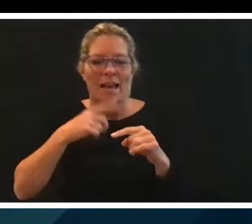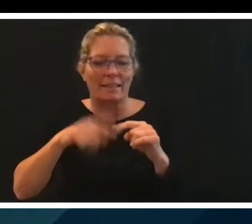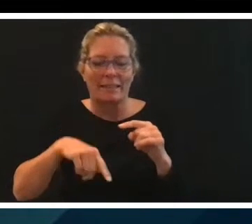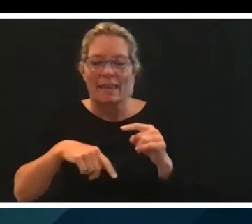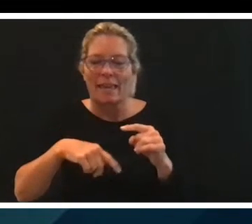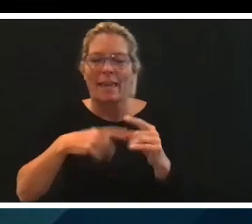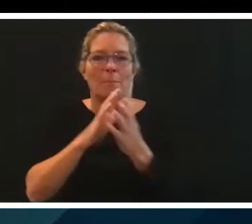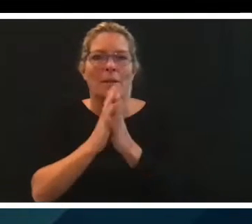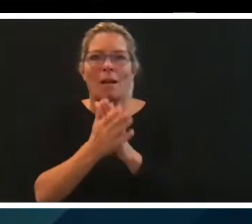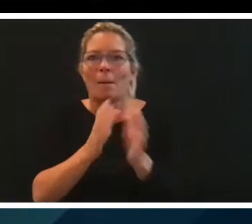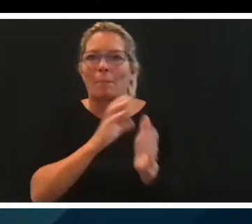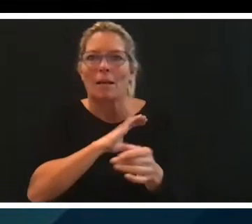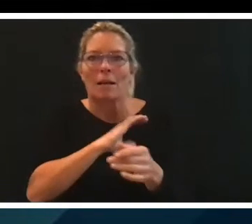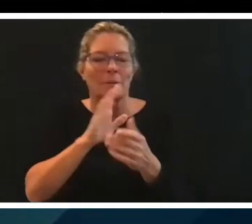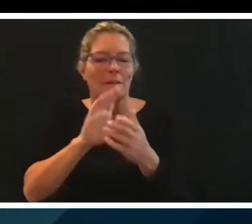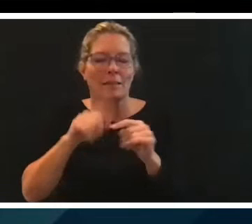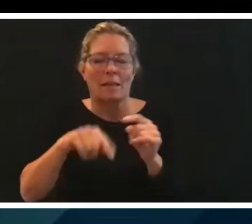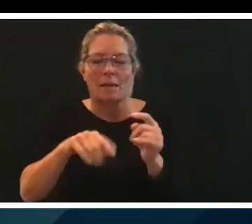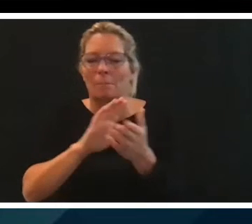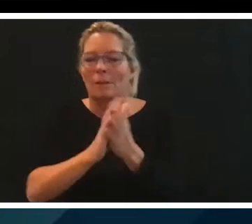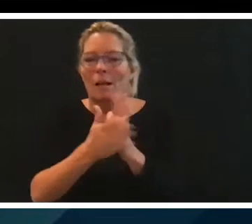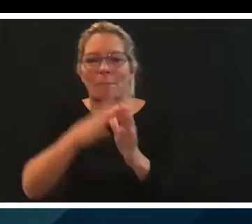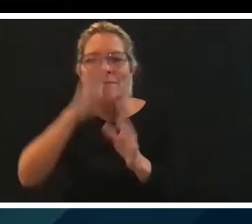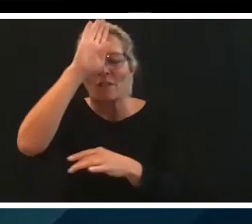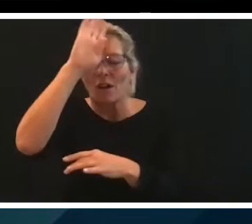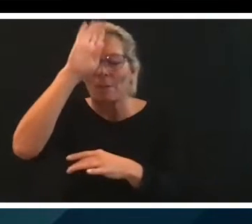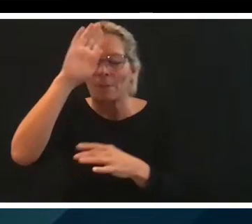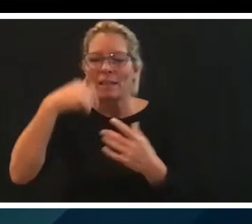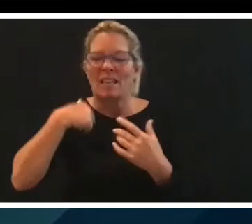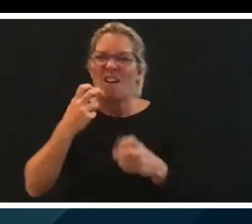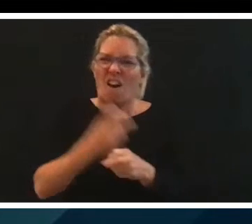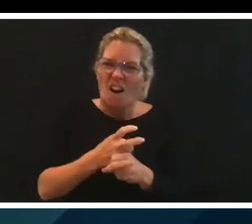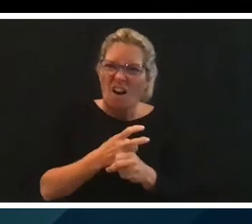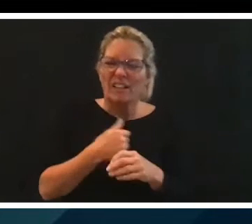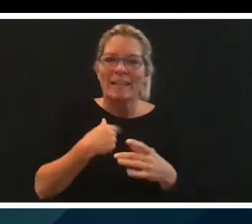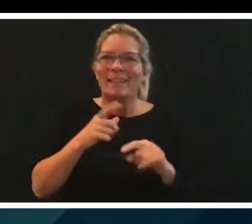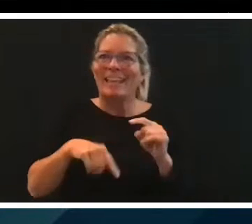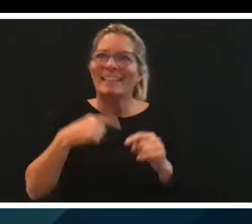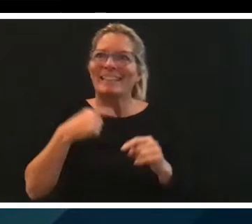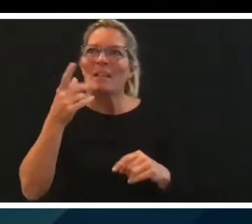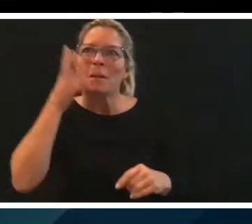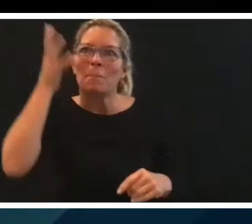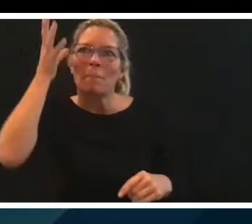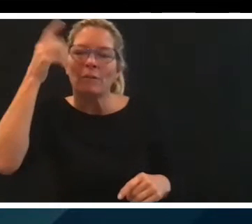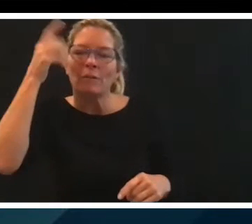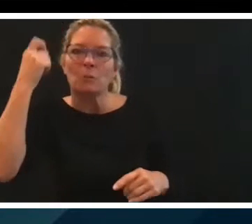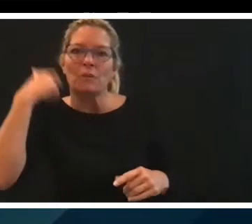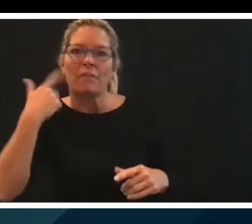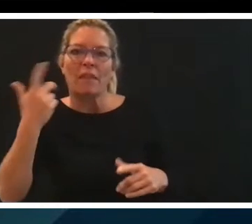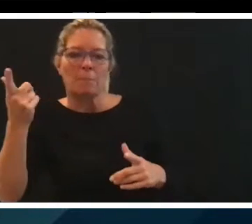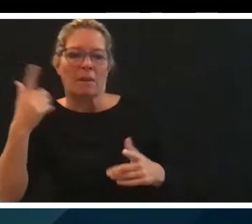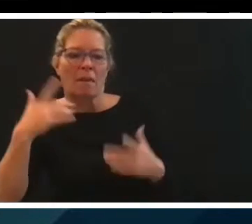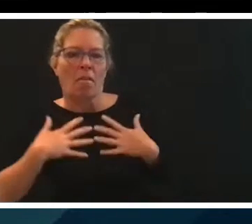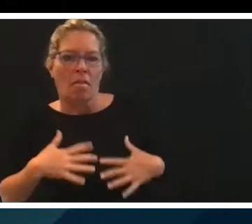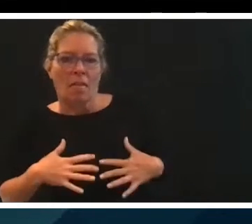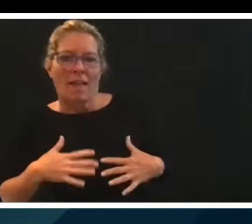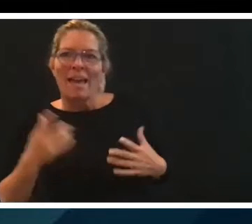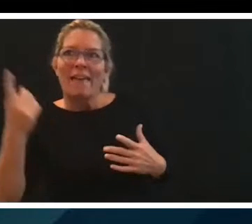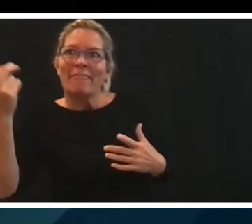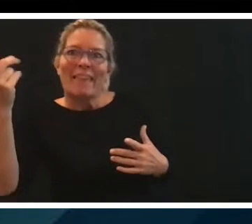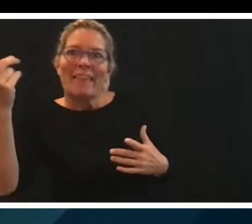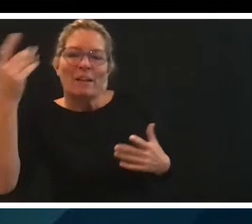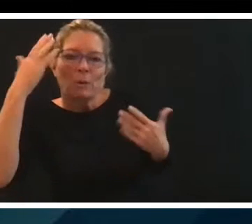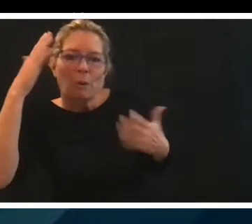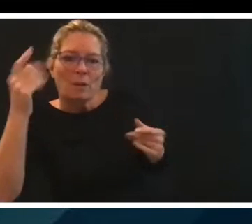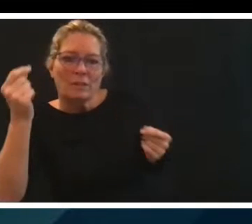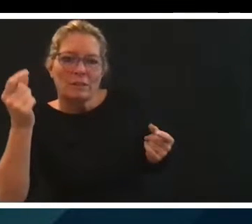can't talk to your parents about that because they'll be bummed, and they don't have any experience with that, so all you're